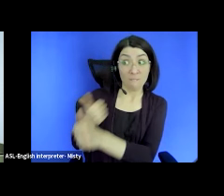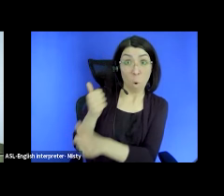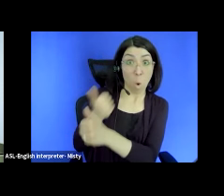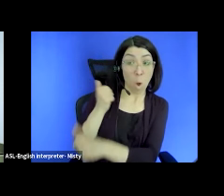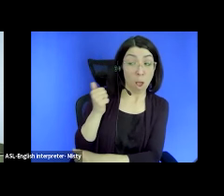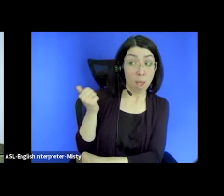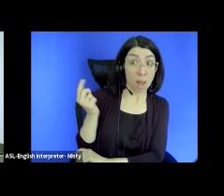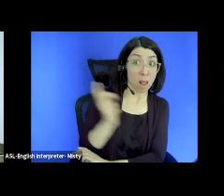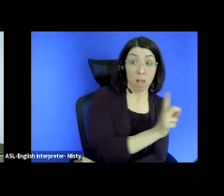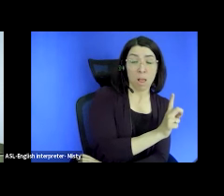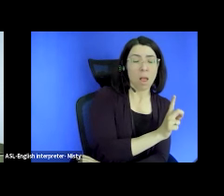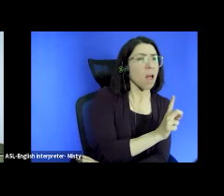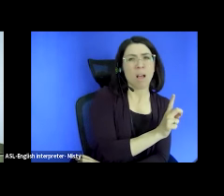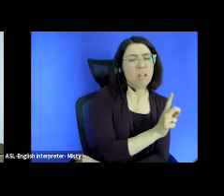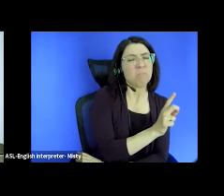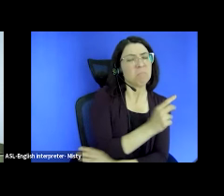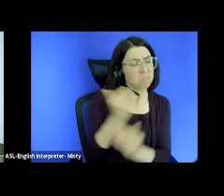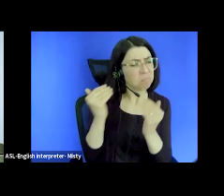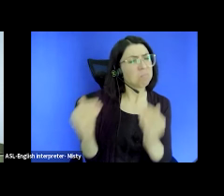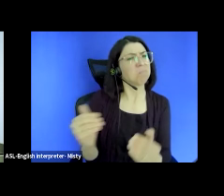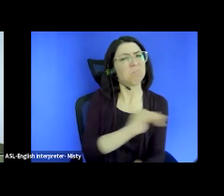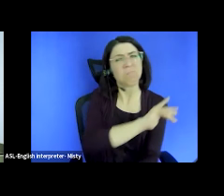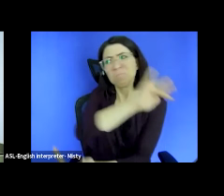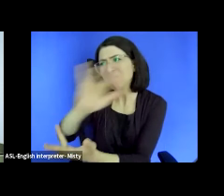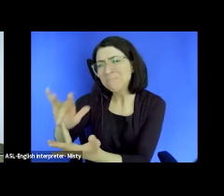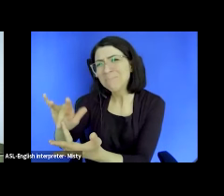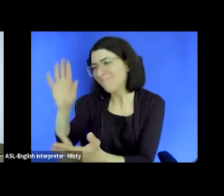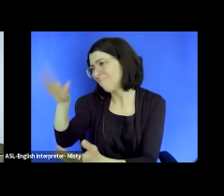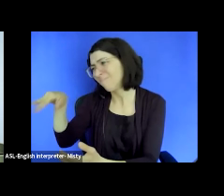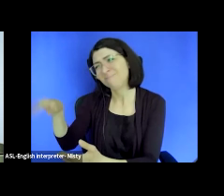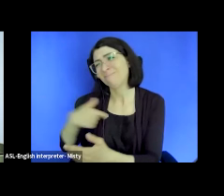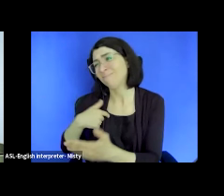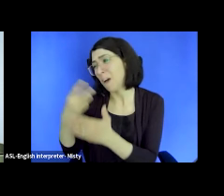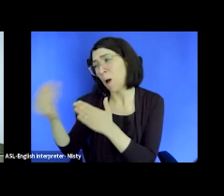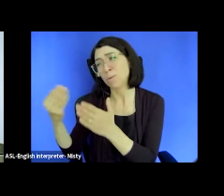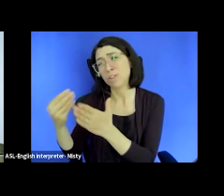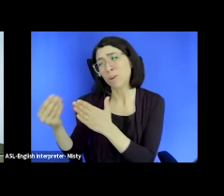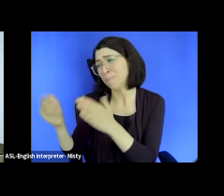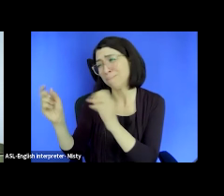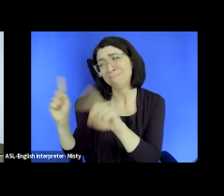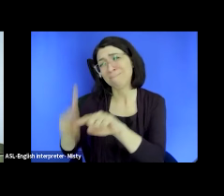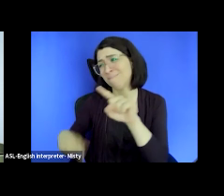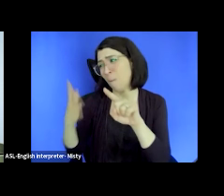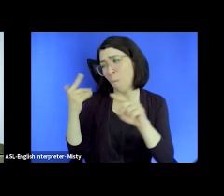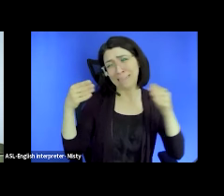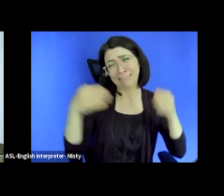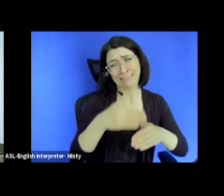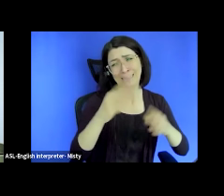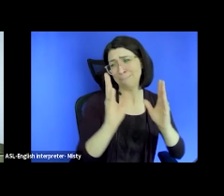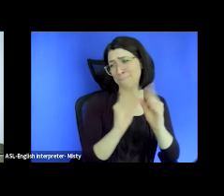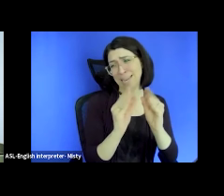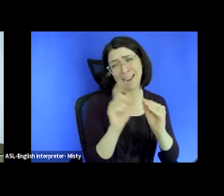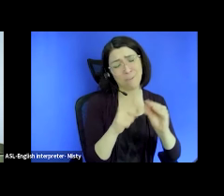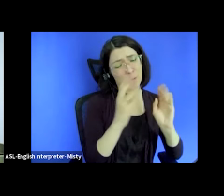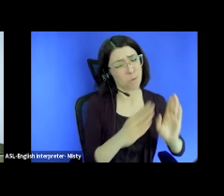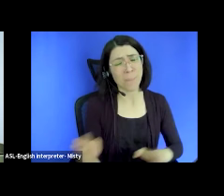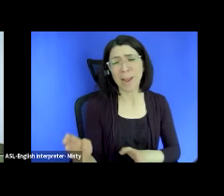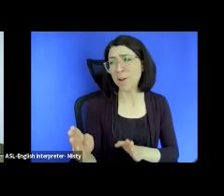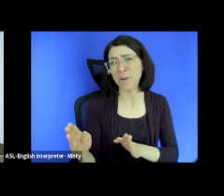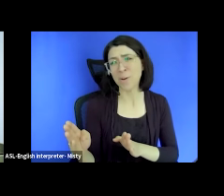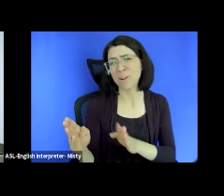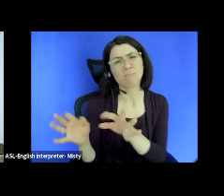today first thing and explain that I have a meeting I need to prepare for, so don't want to go shopping. I'll organize another time to